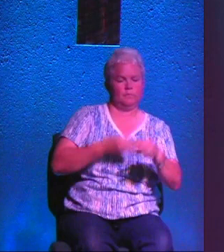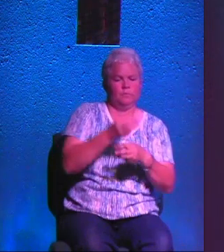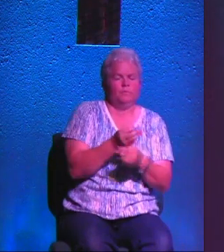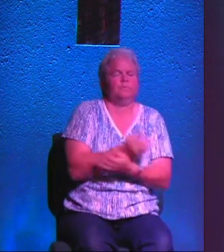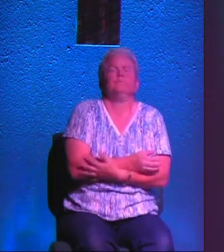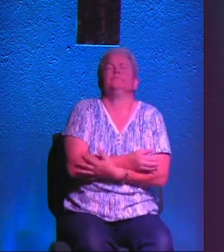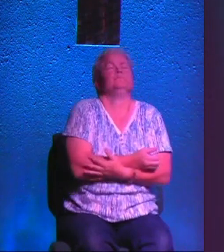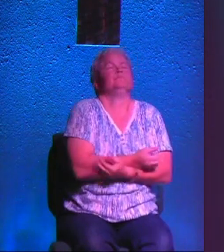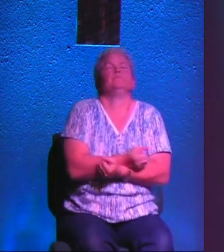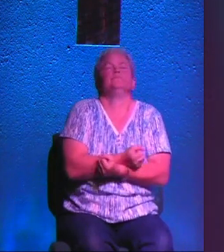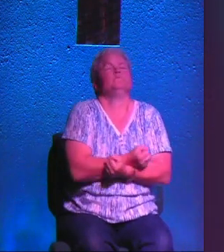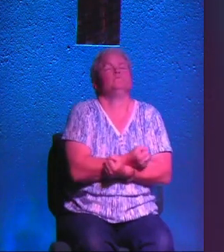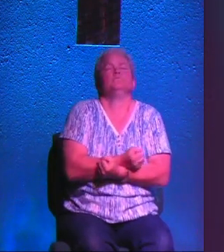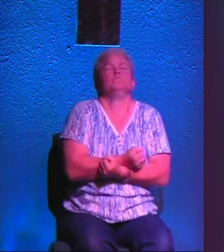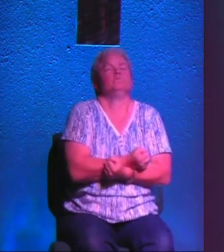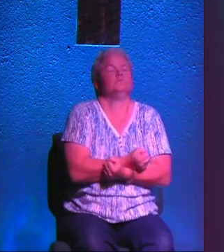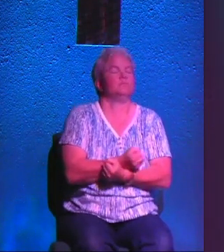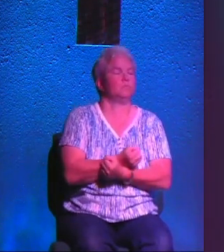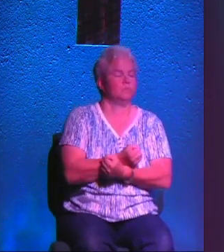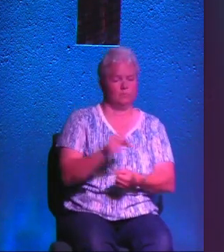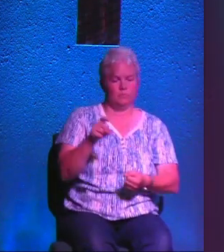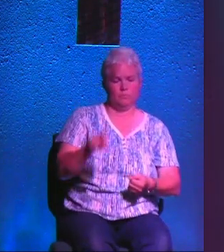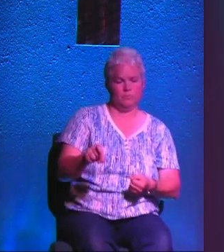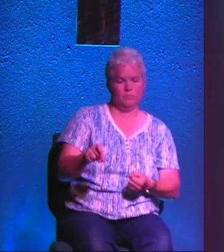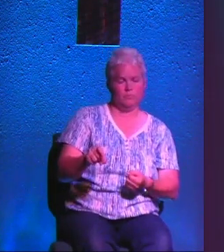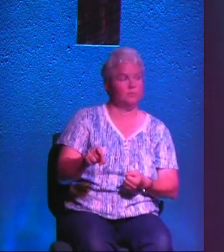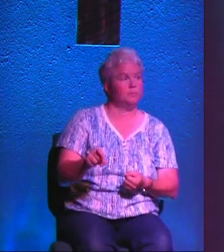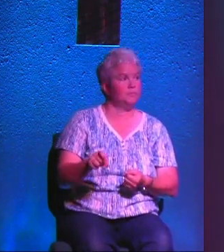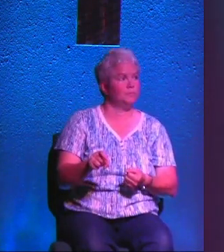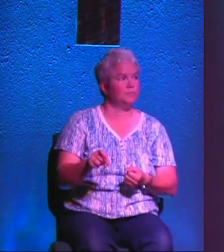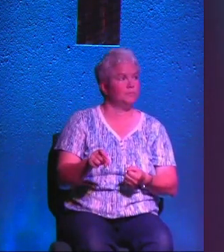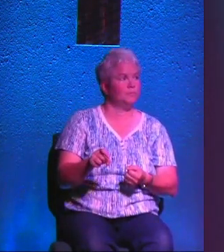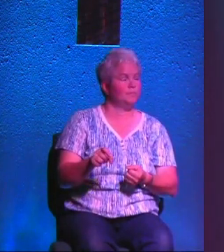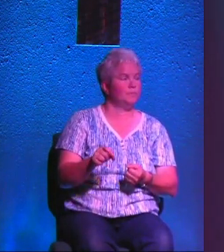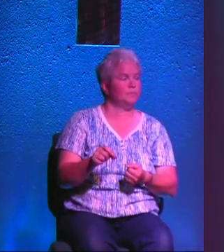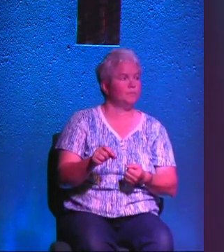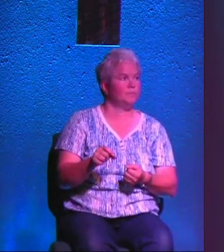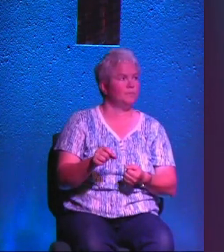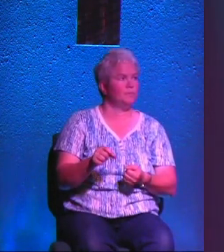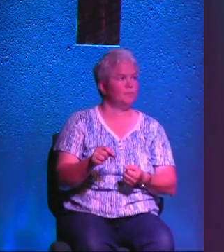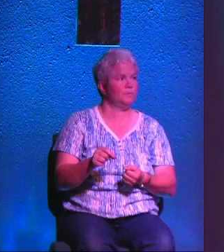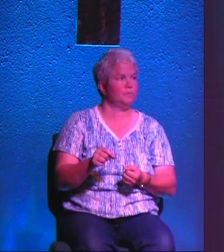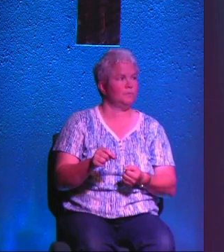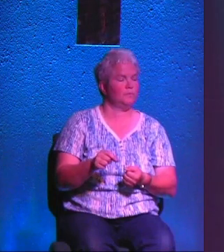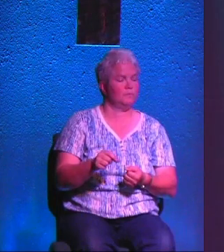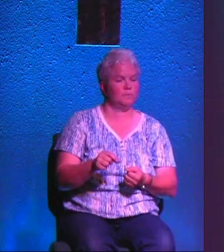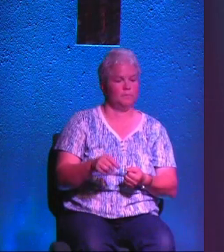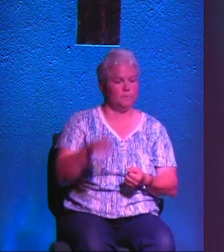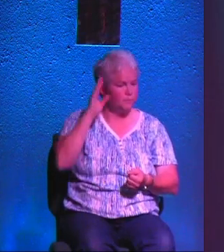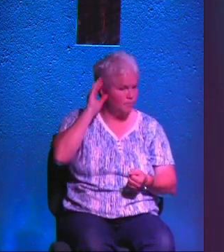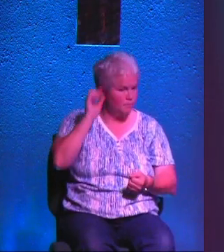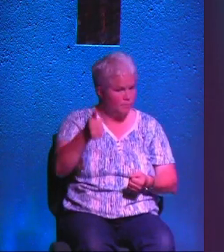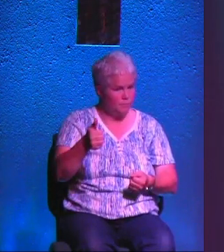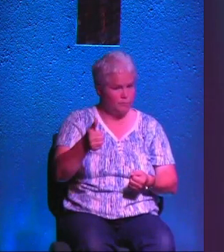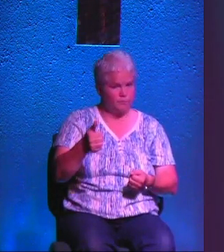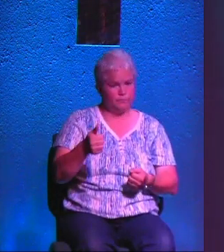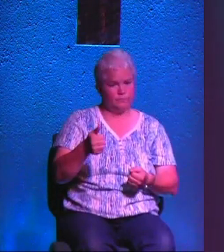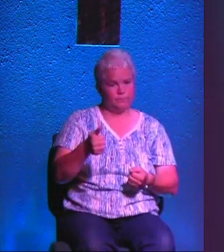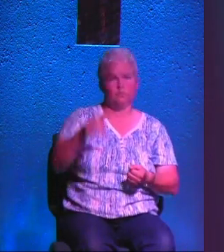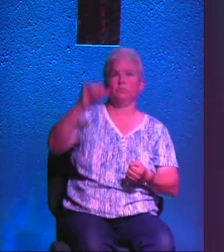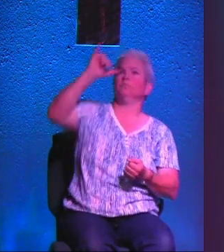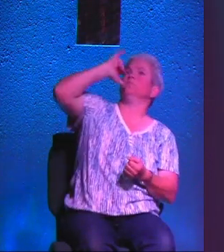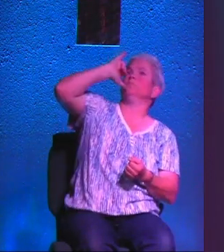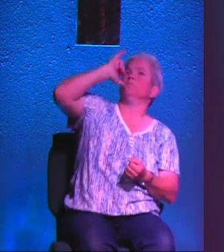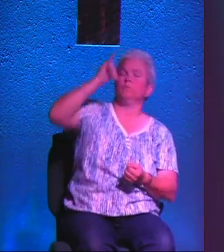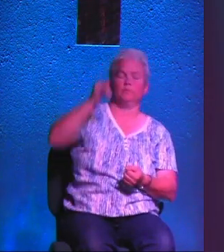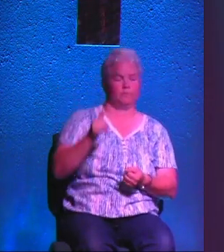so desperately needs. They need to get to the end of themselves. They need to get past the drugs.